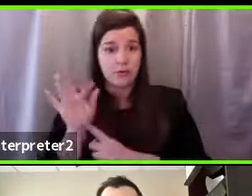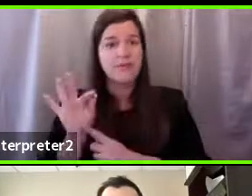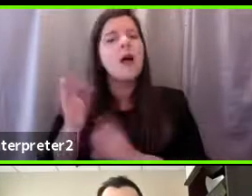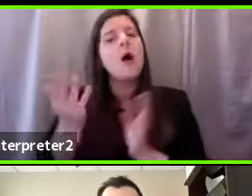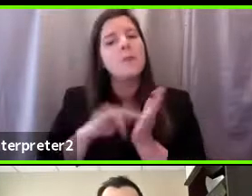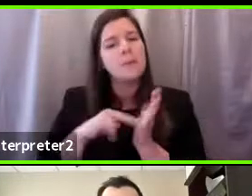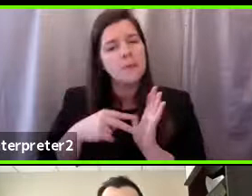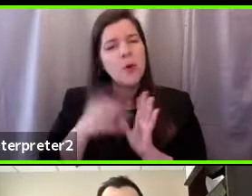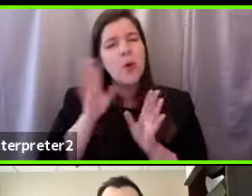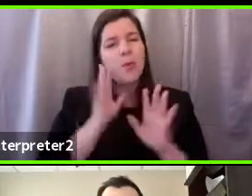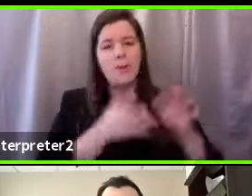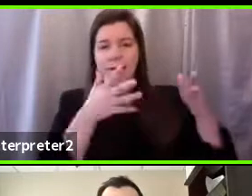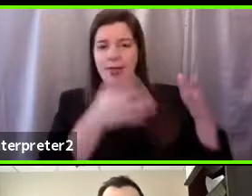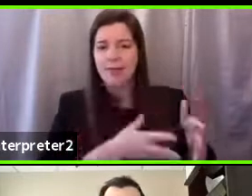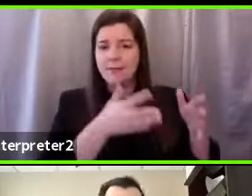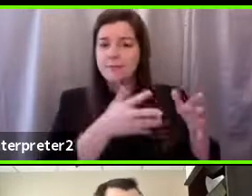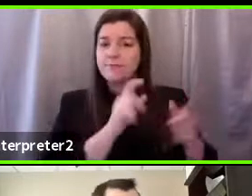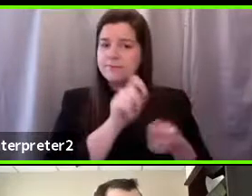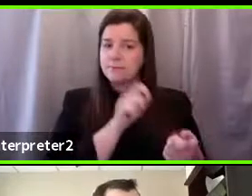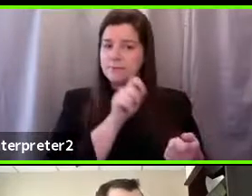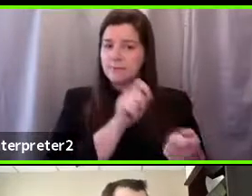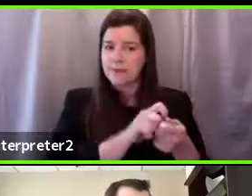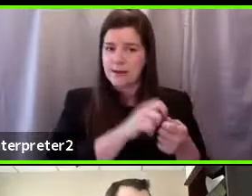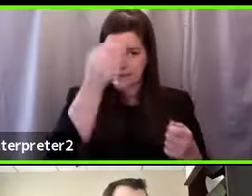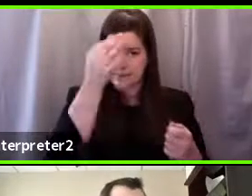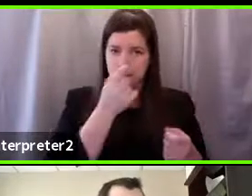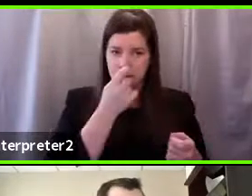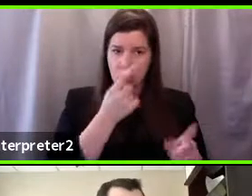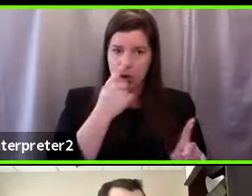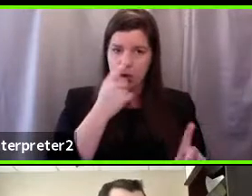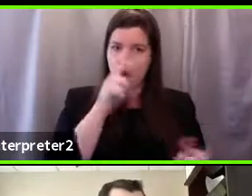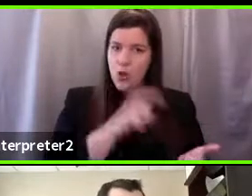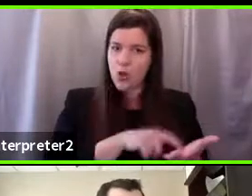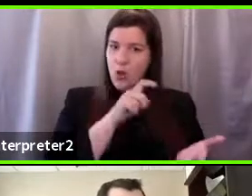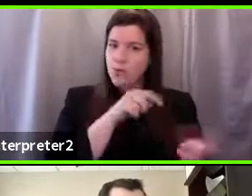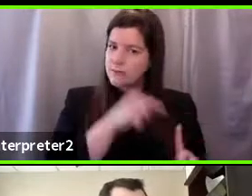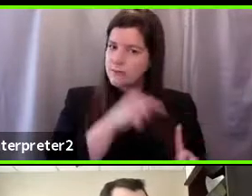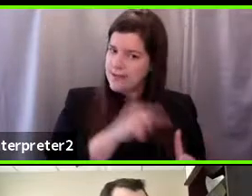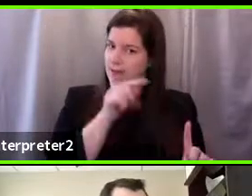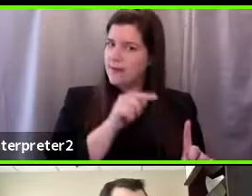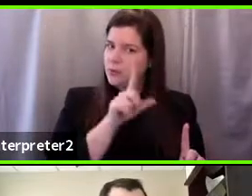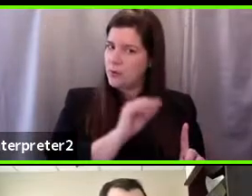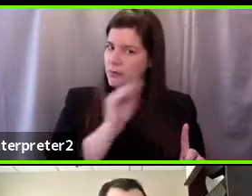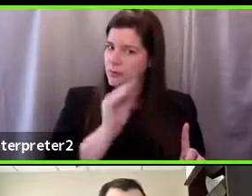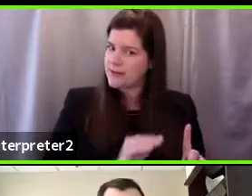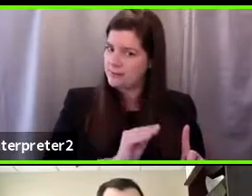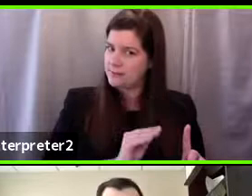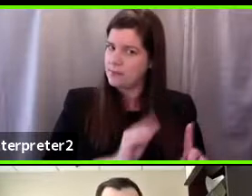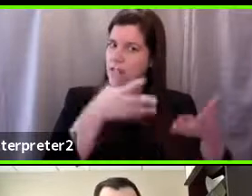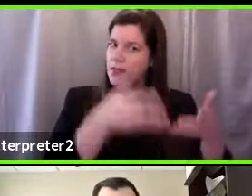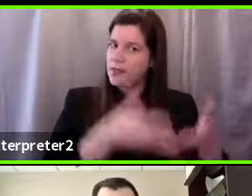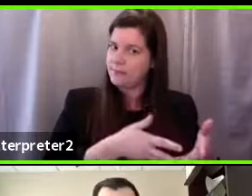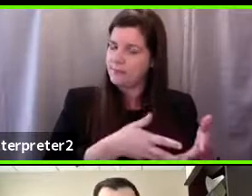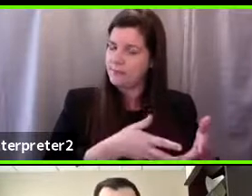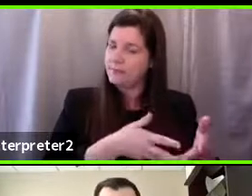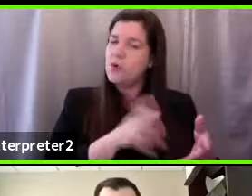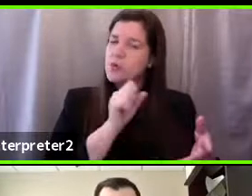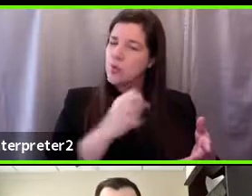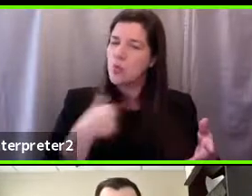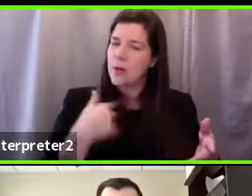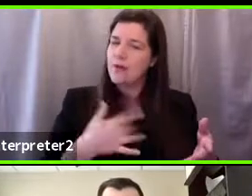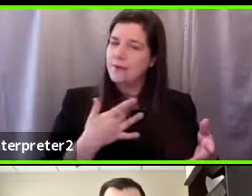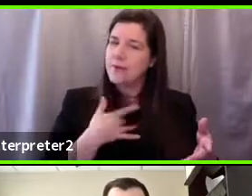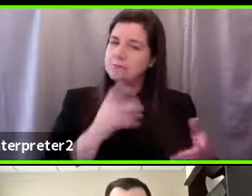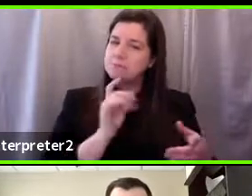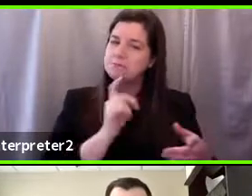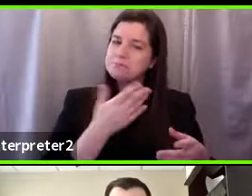with exactly 20% of its operating budget in its fund balance. And so it does fall within